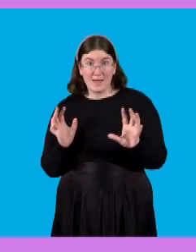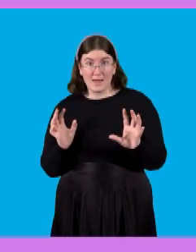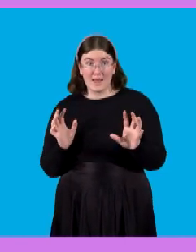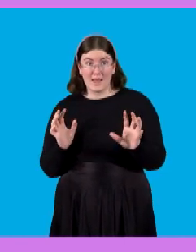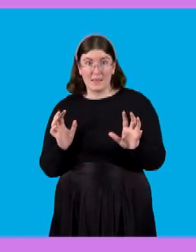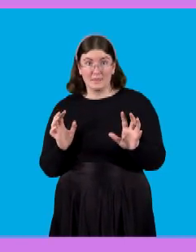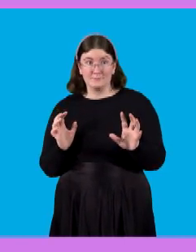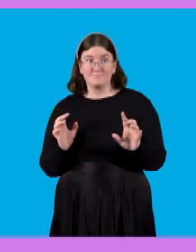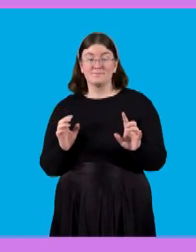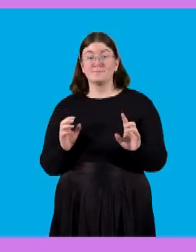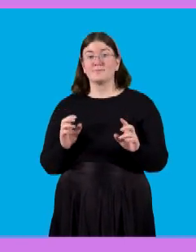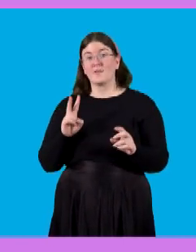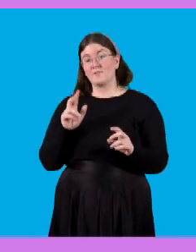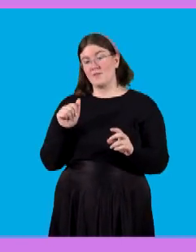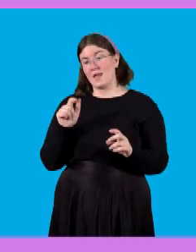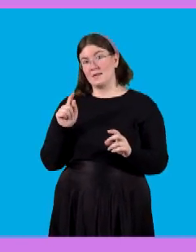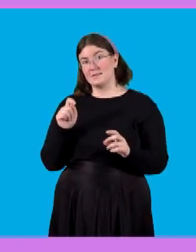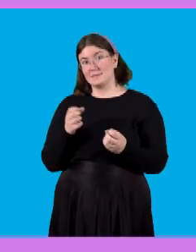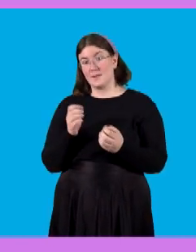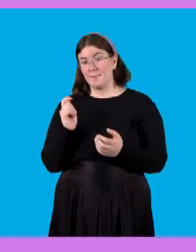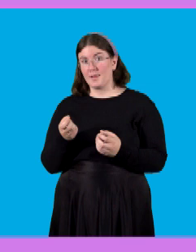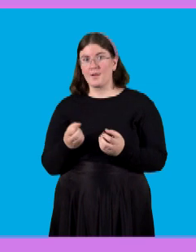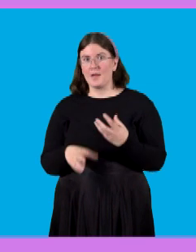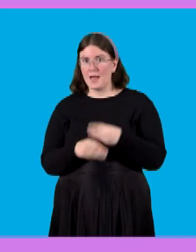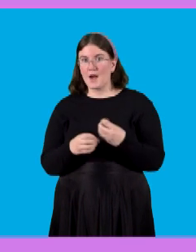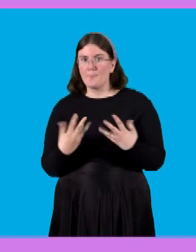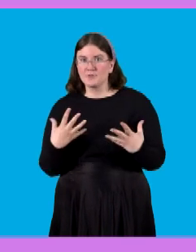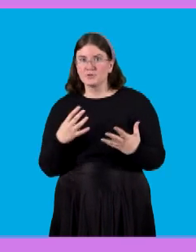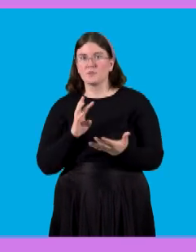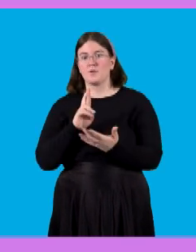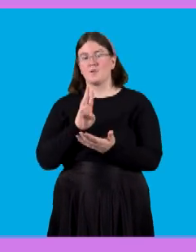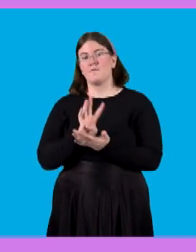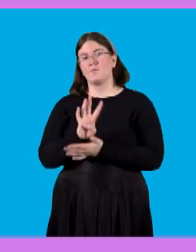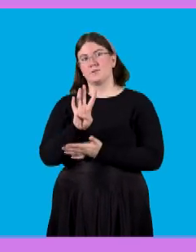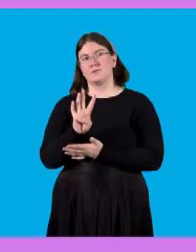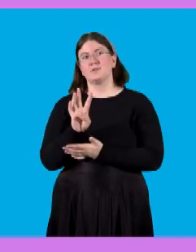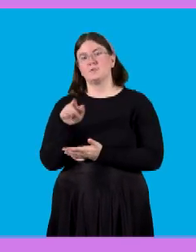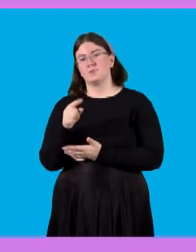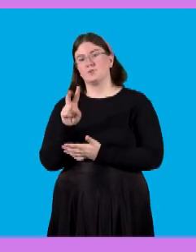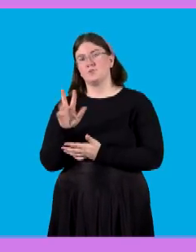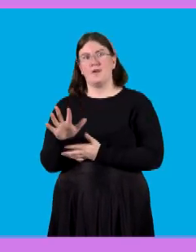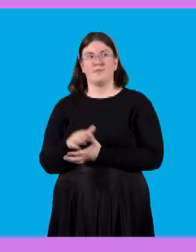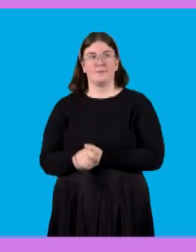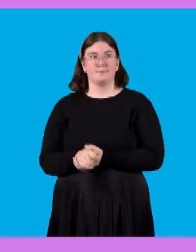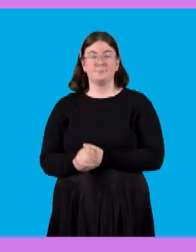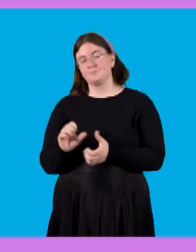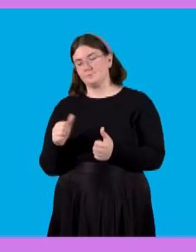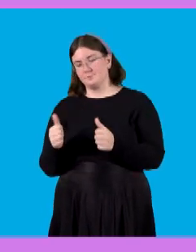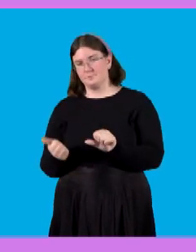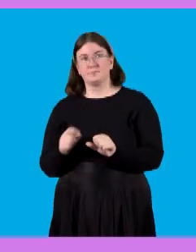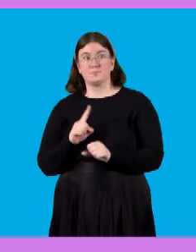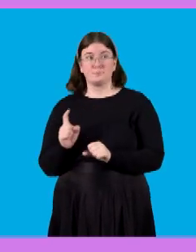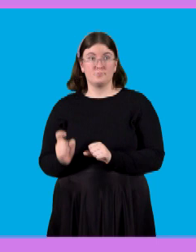So the amount of VAT is 14 Rand and 25 cents. Let's look at some few other